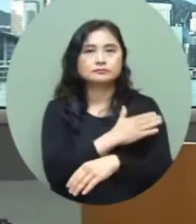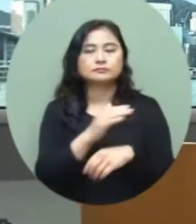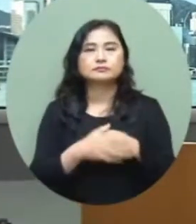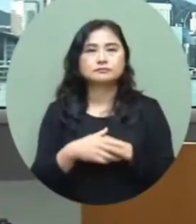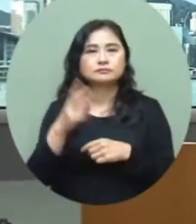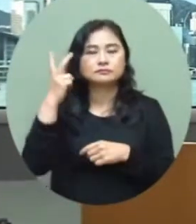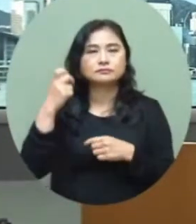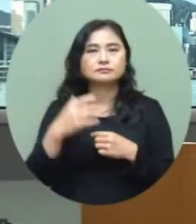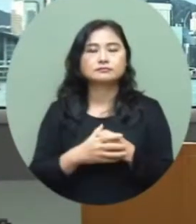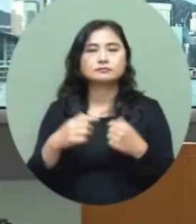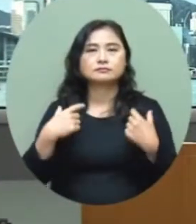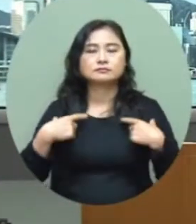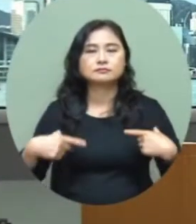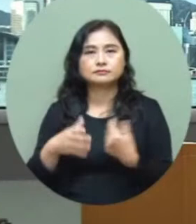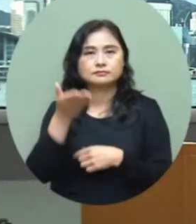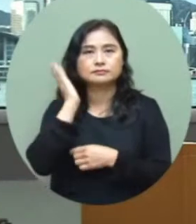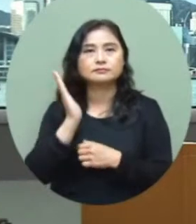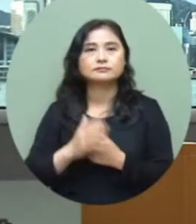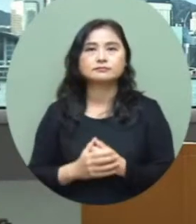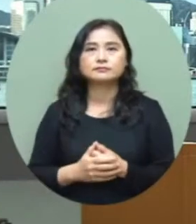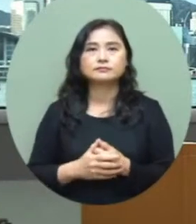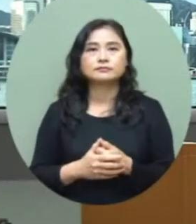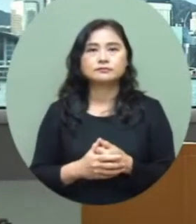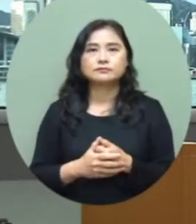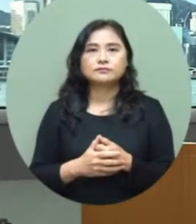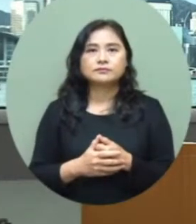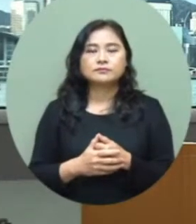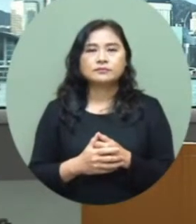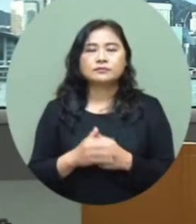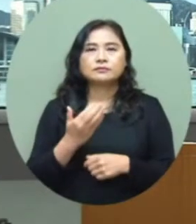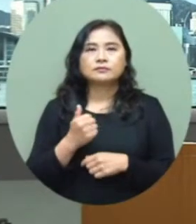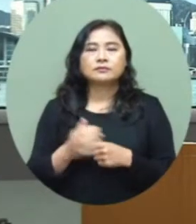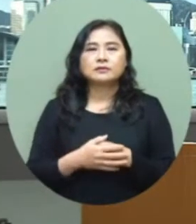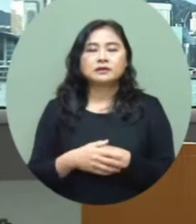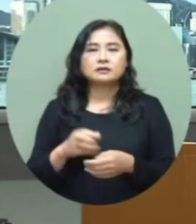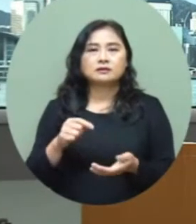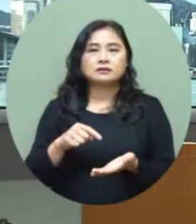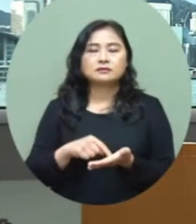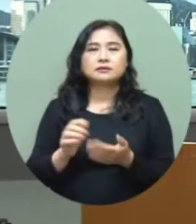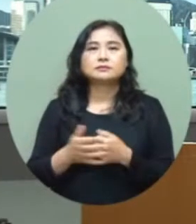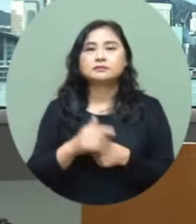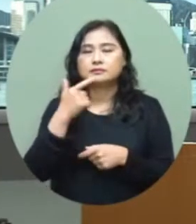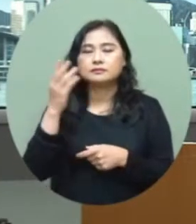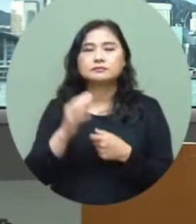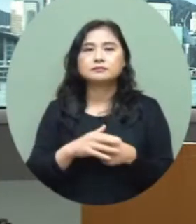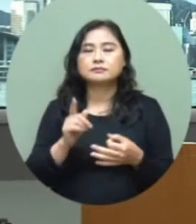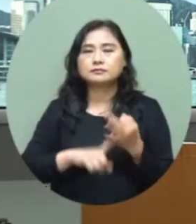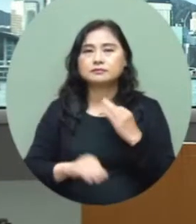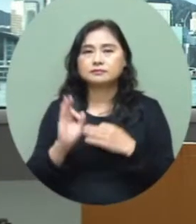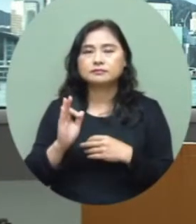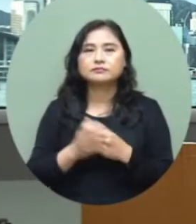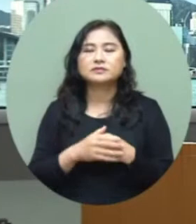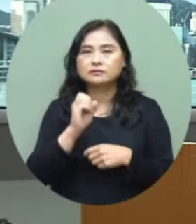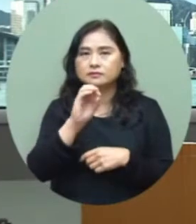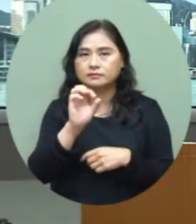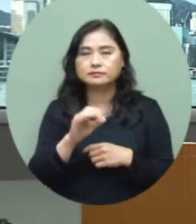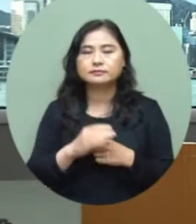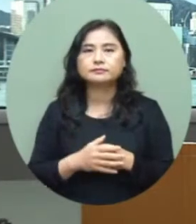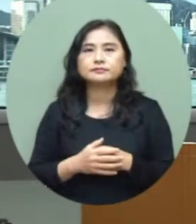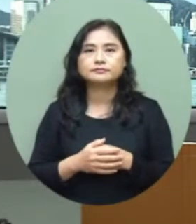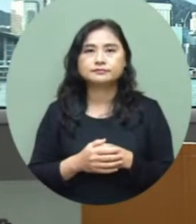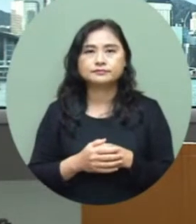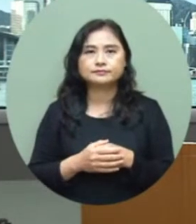Next, the man in black on the left-hand side, I'm from